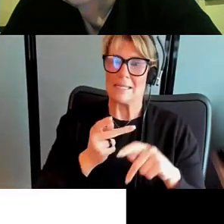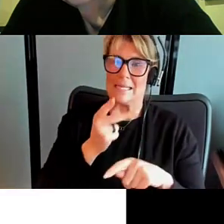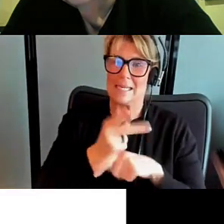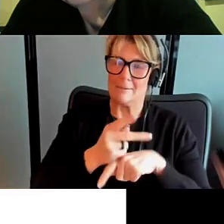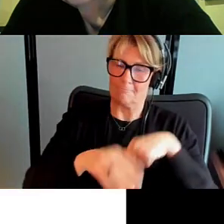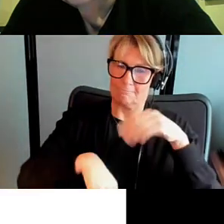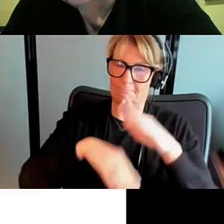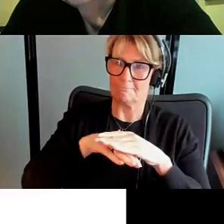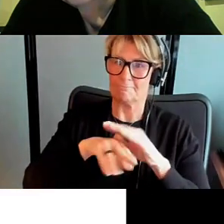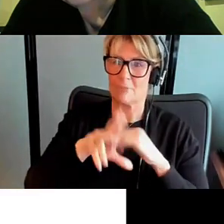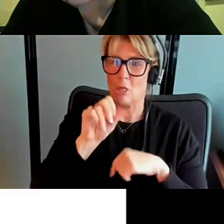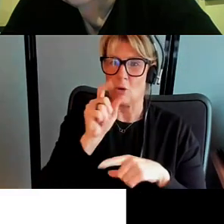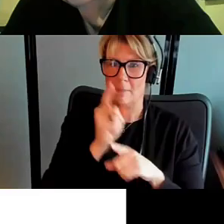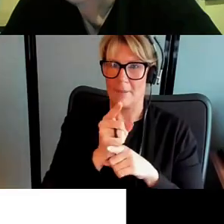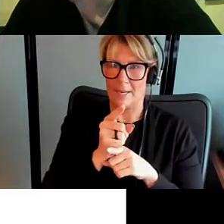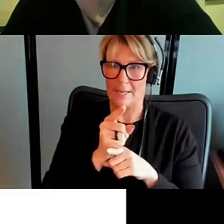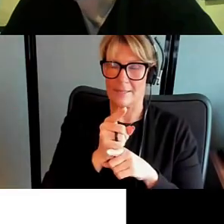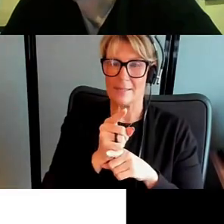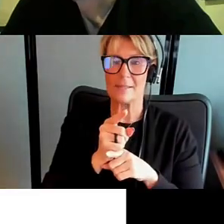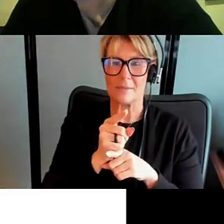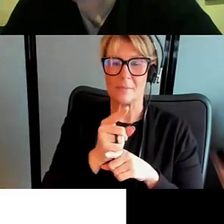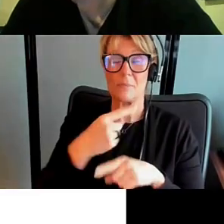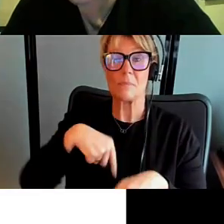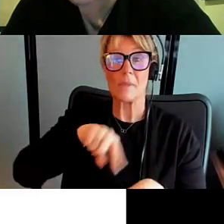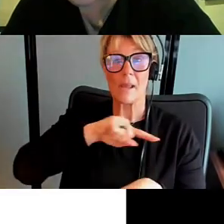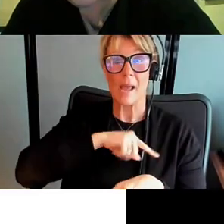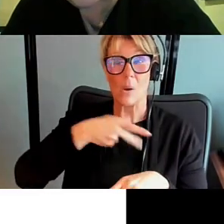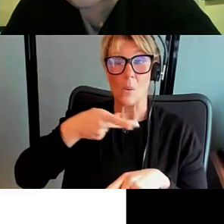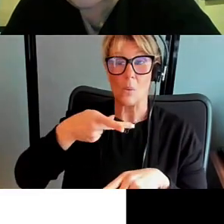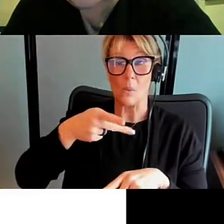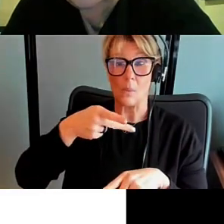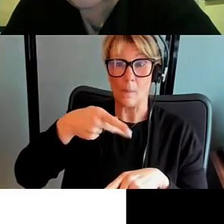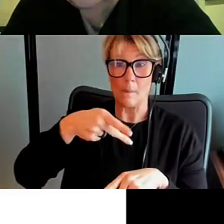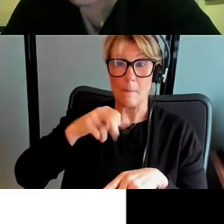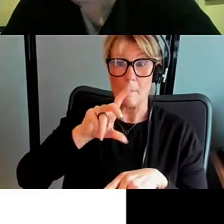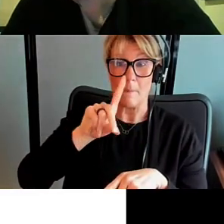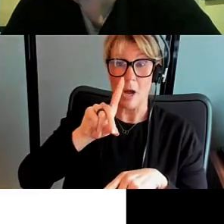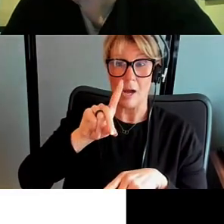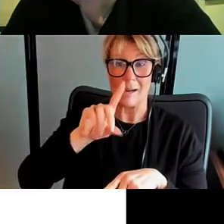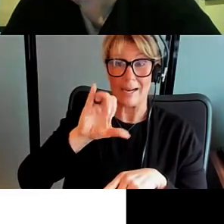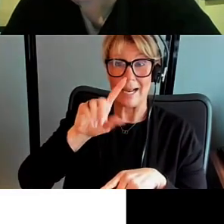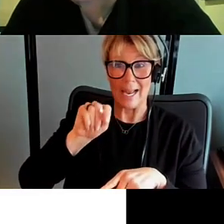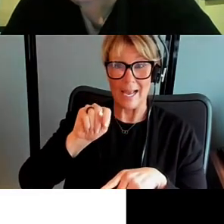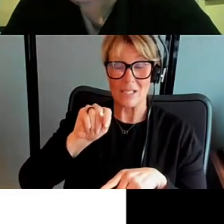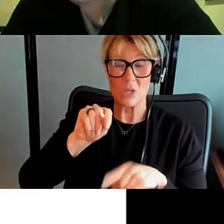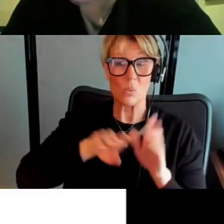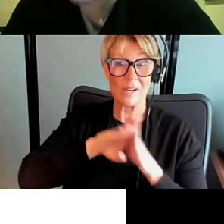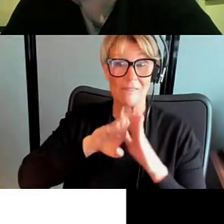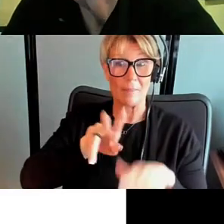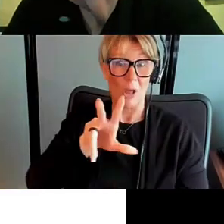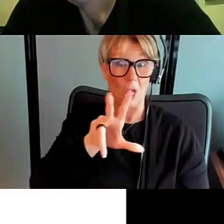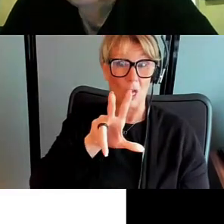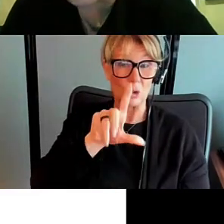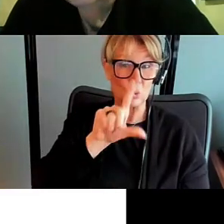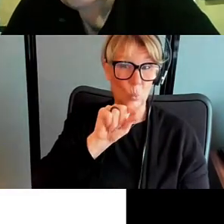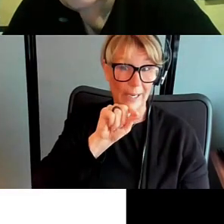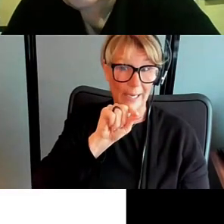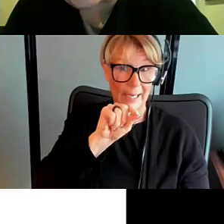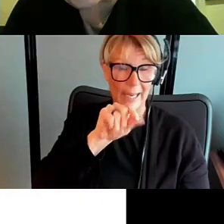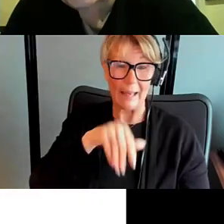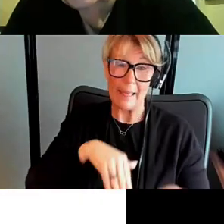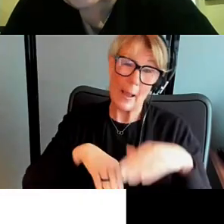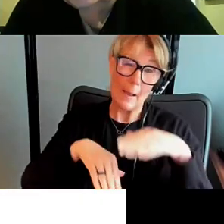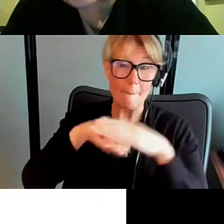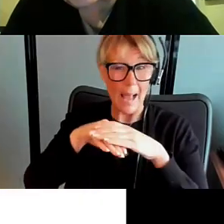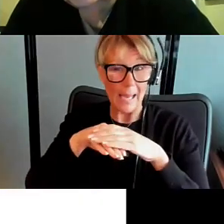minutes. So our podcasts, what we came out with was 20 podcasts, 30, 35 minutes. The maximum, I think